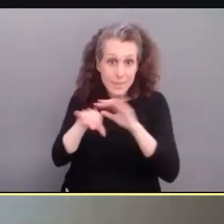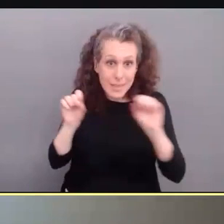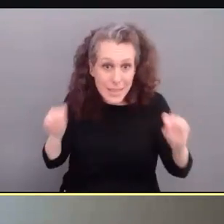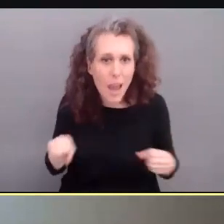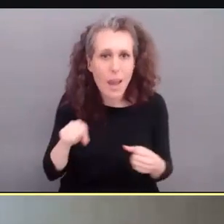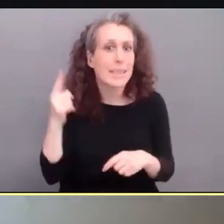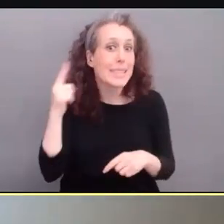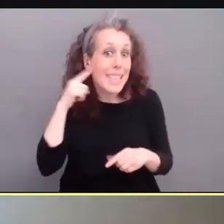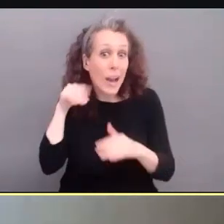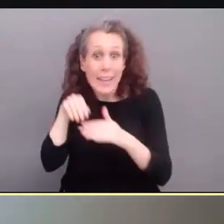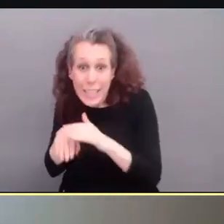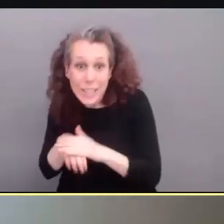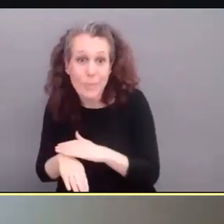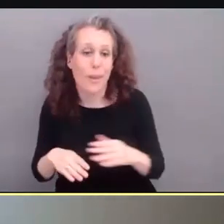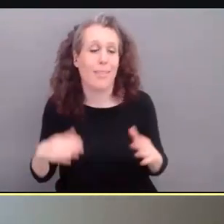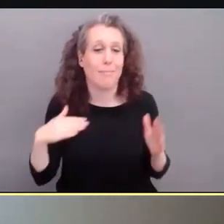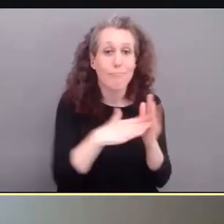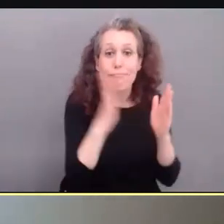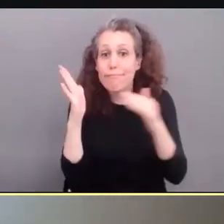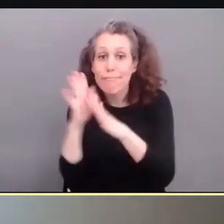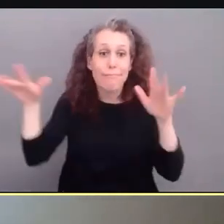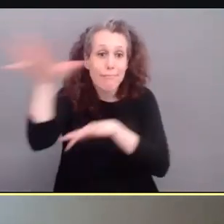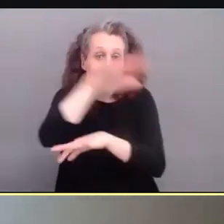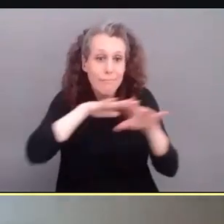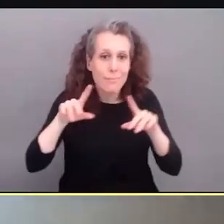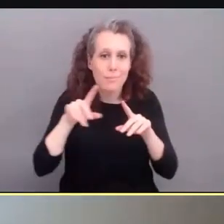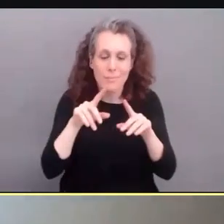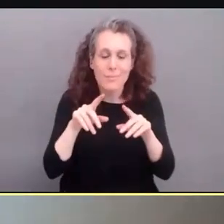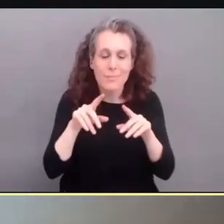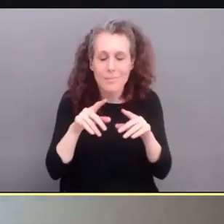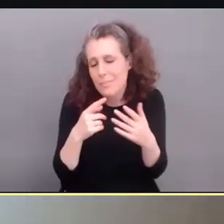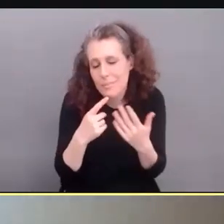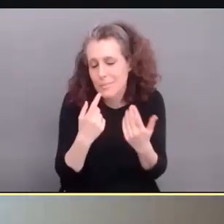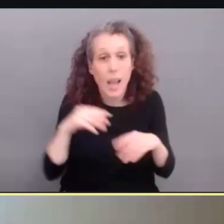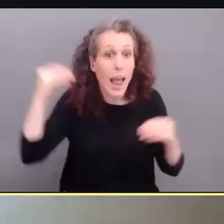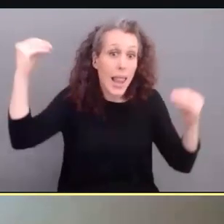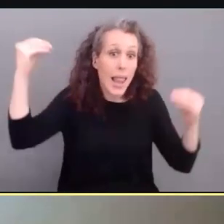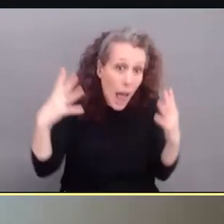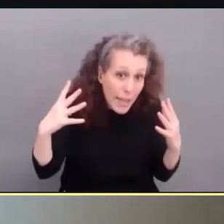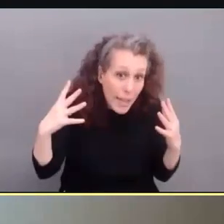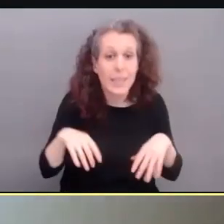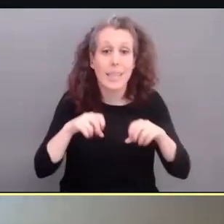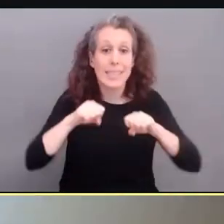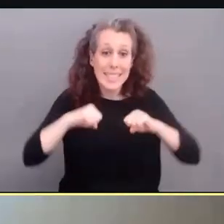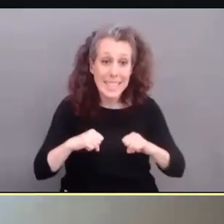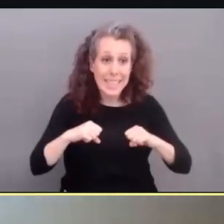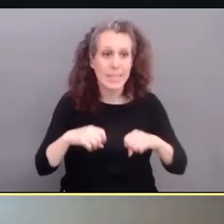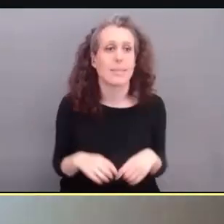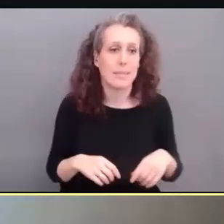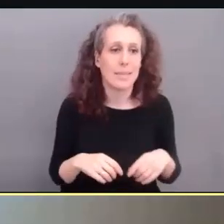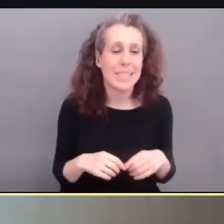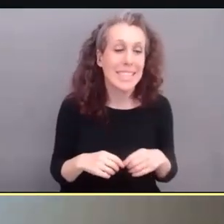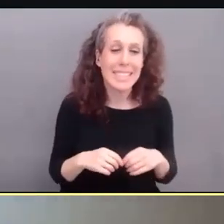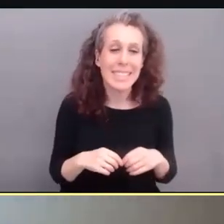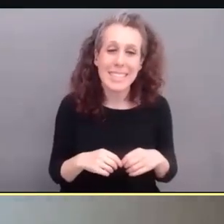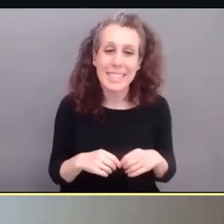sound, acoustics, according to certain standards, lighting, seating, and level access of